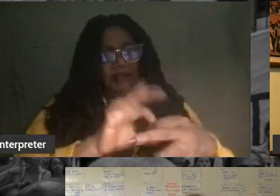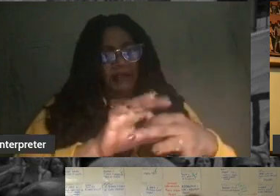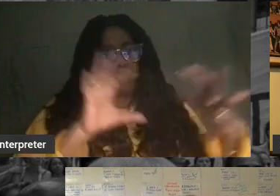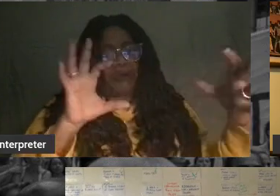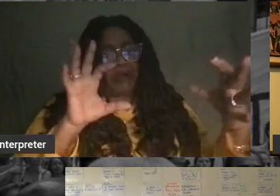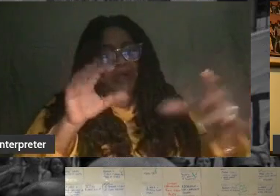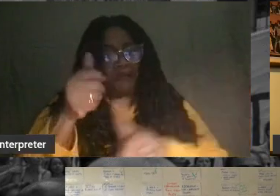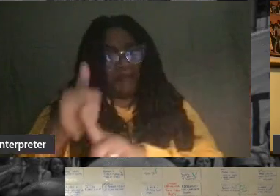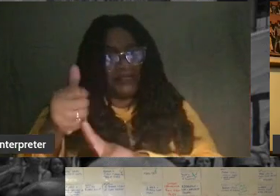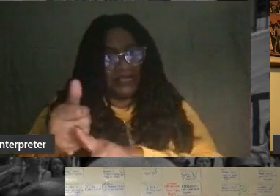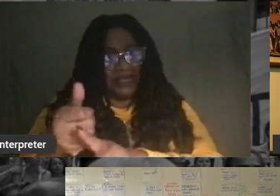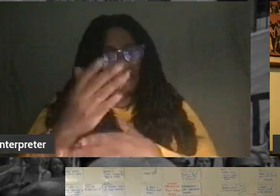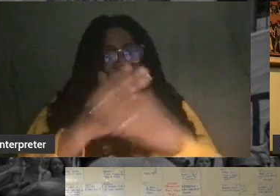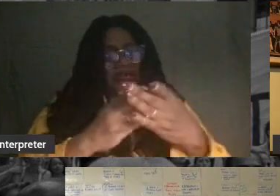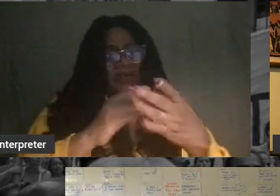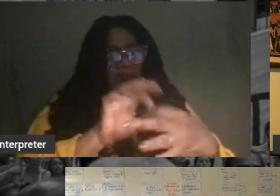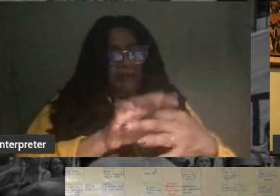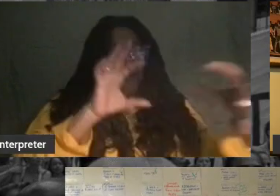with me.